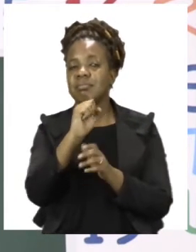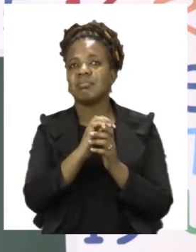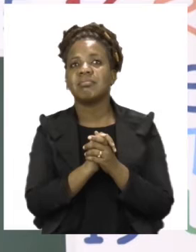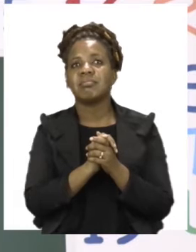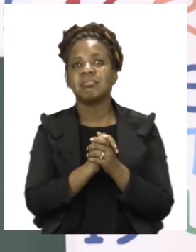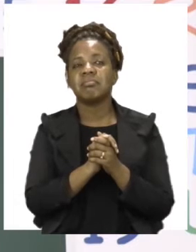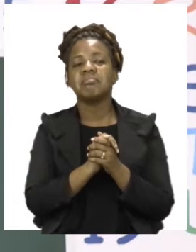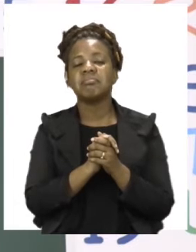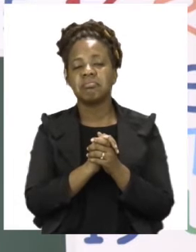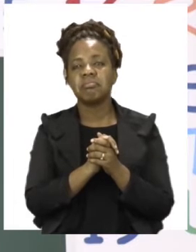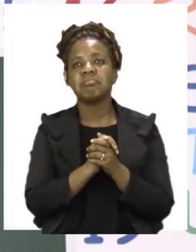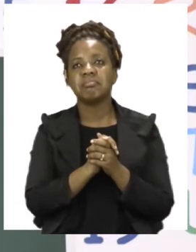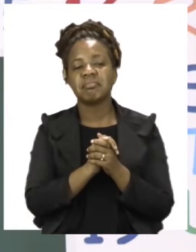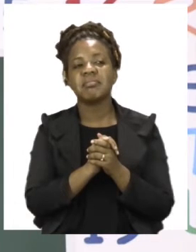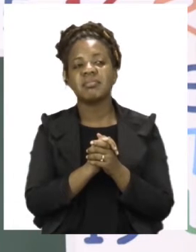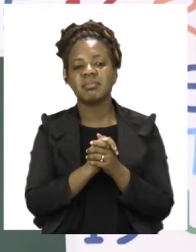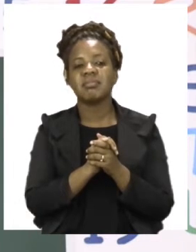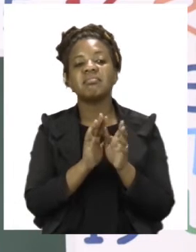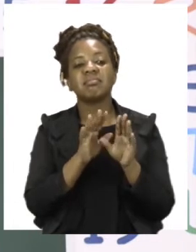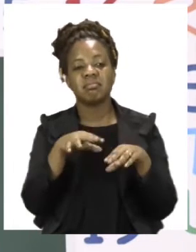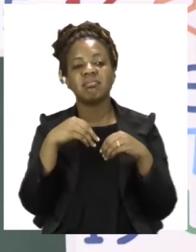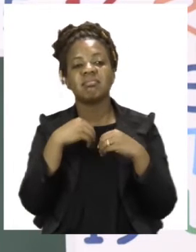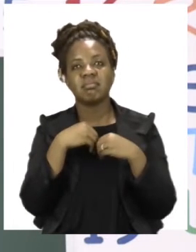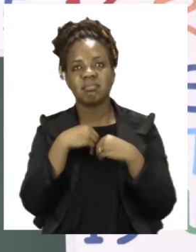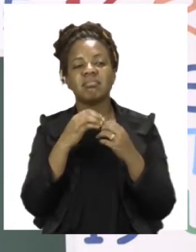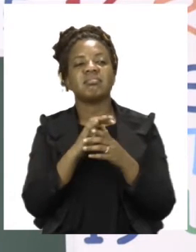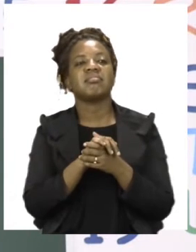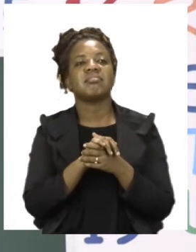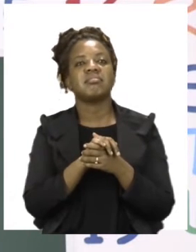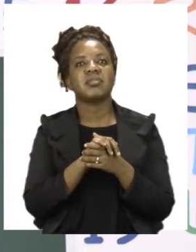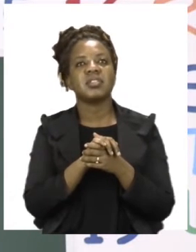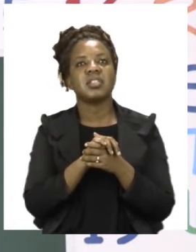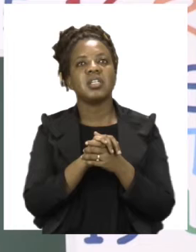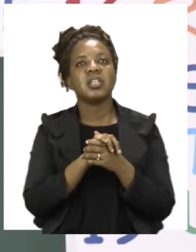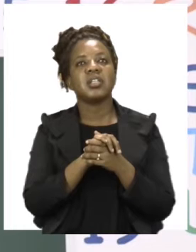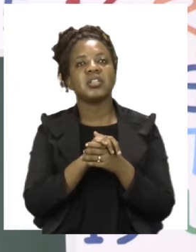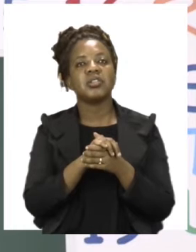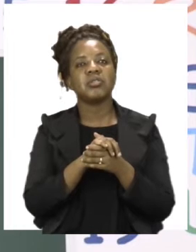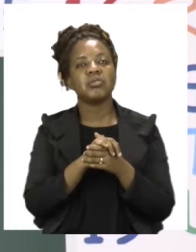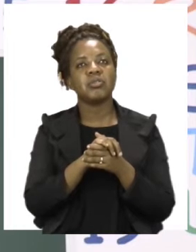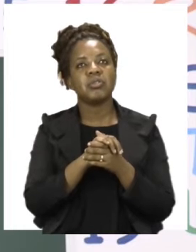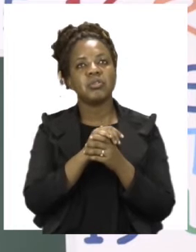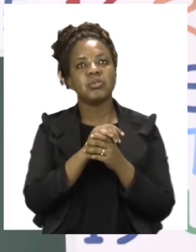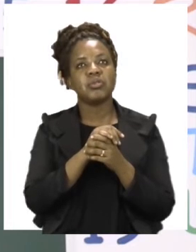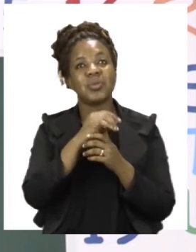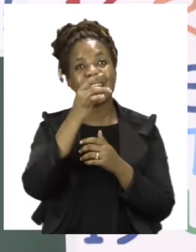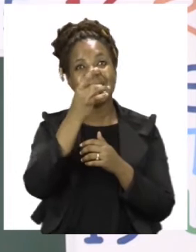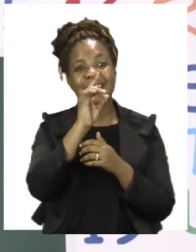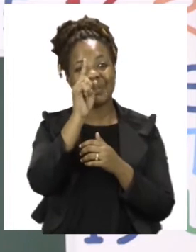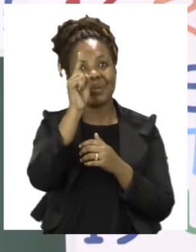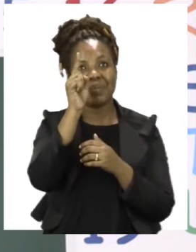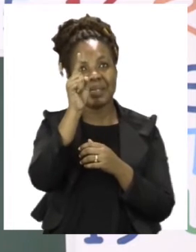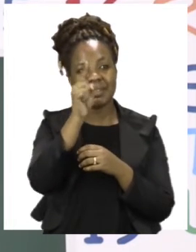will look at us and say, okay, I'm going to give you 110. So he is going to